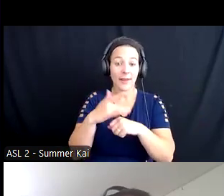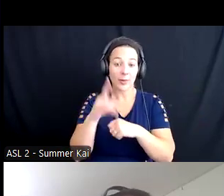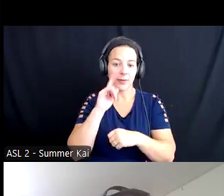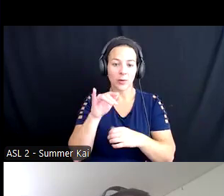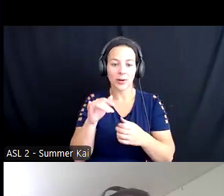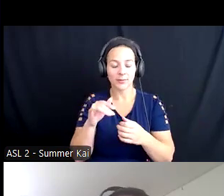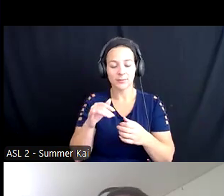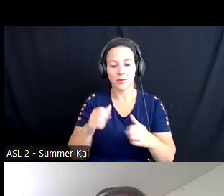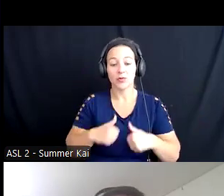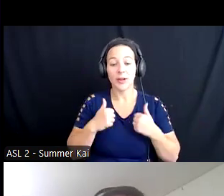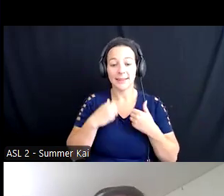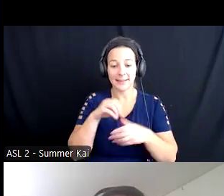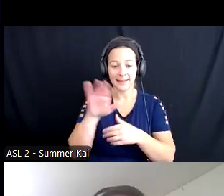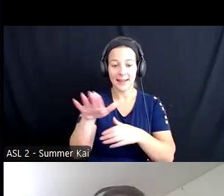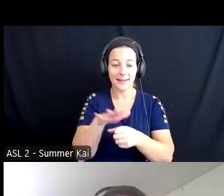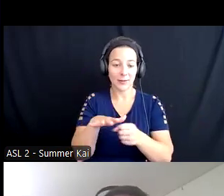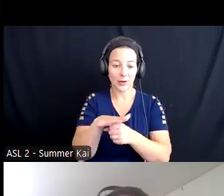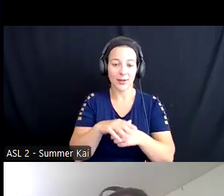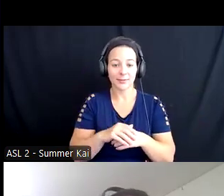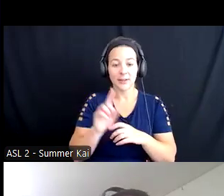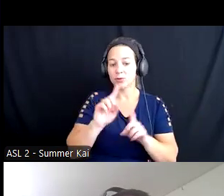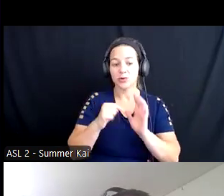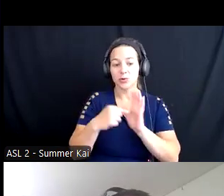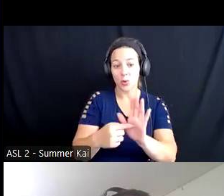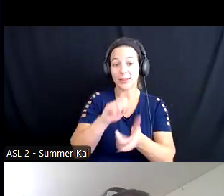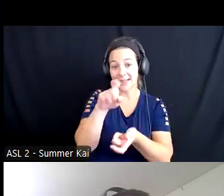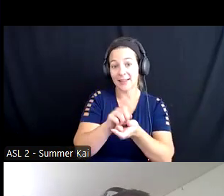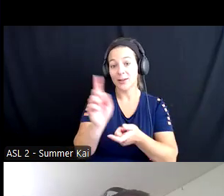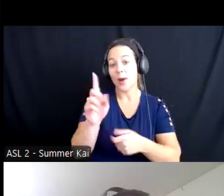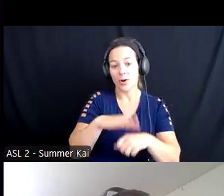shows where on the map they're located.